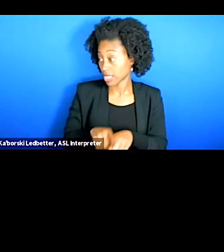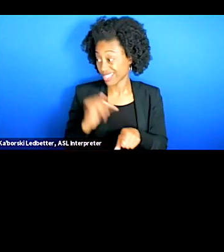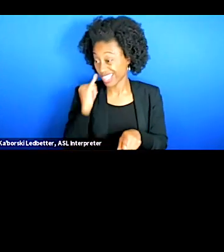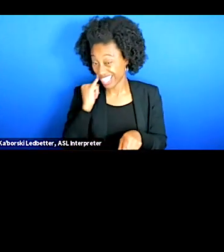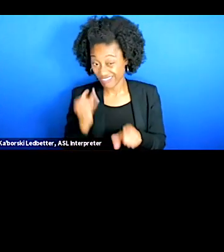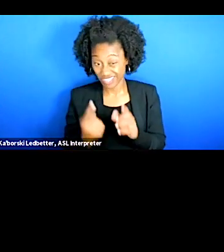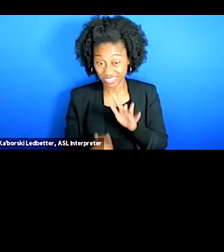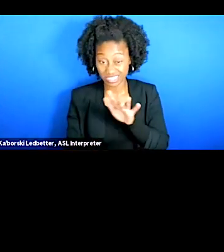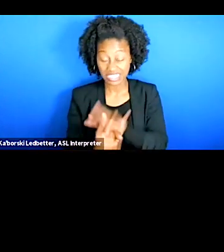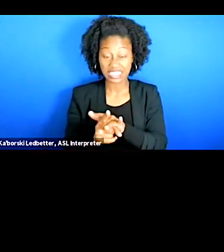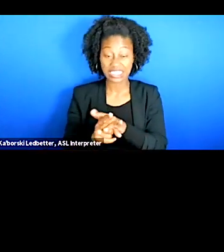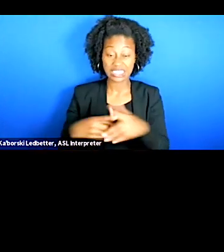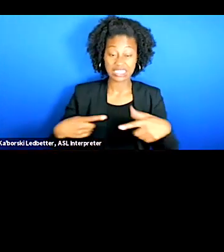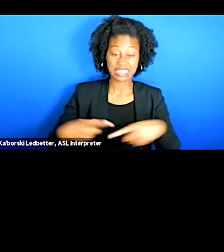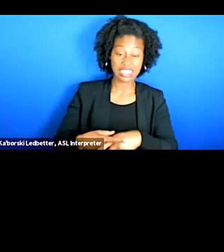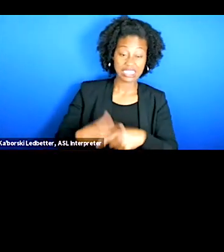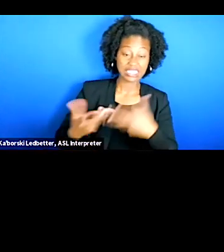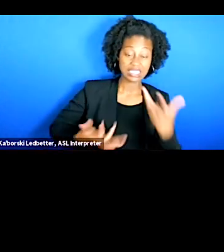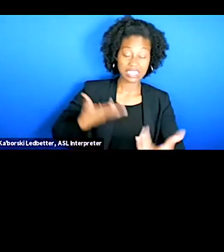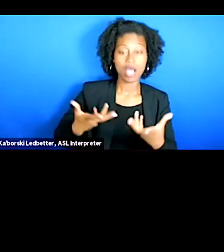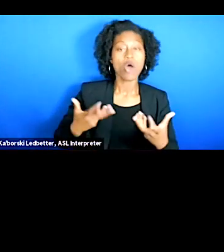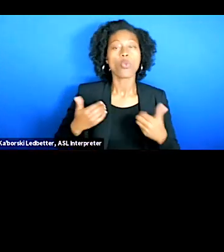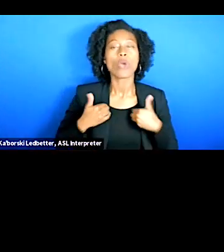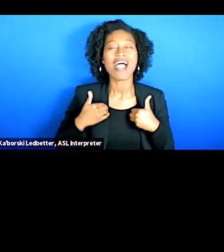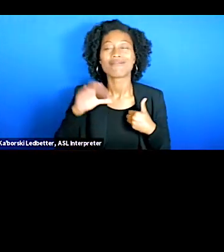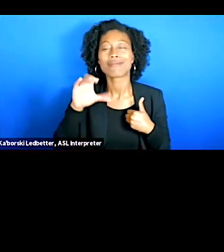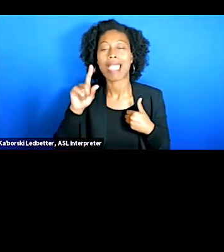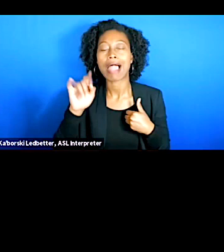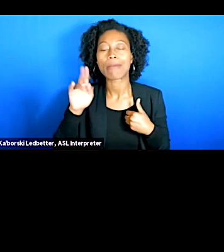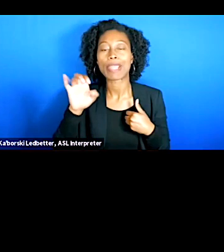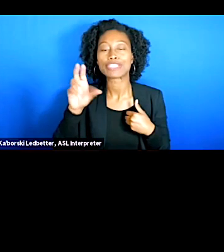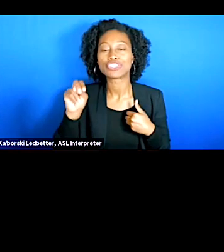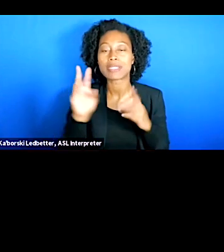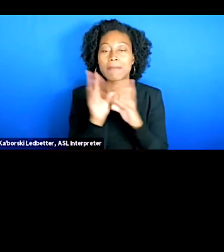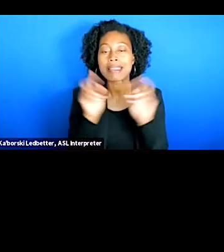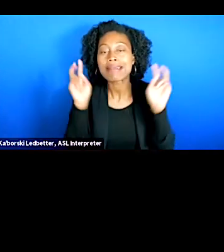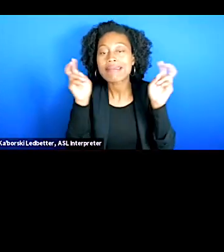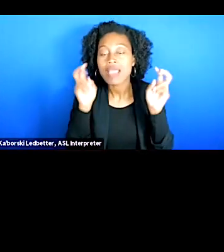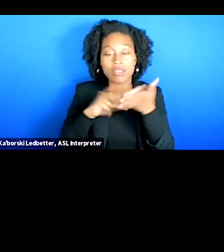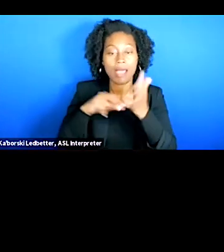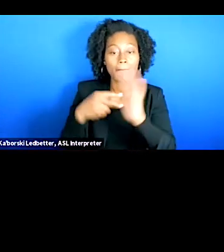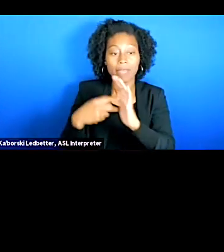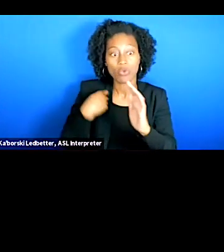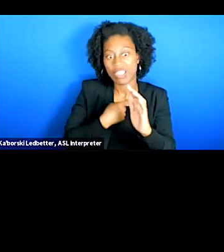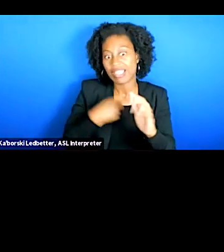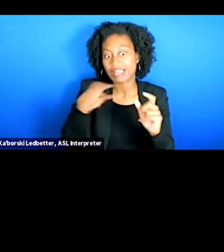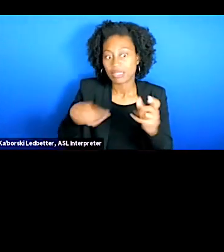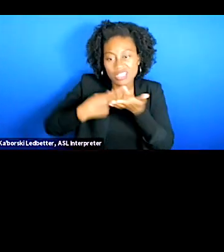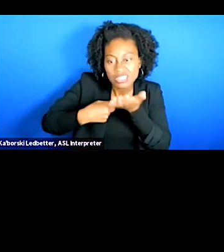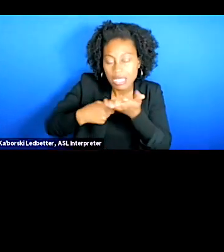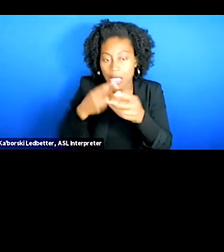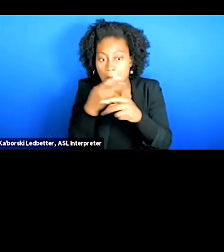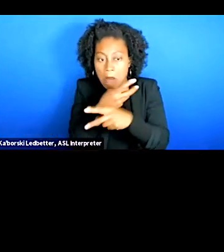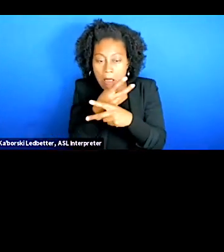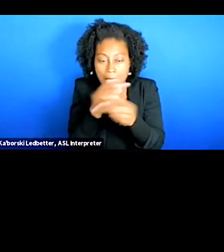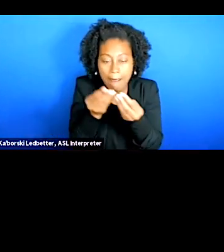drift. We call these sessions calibration meetings. Within the code book or in a